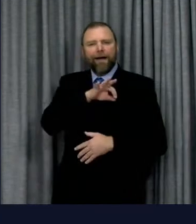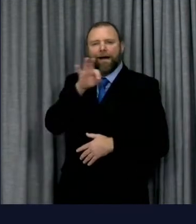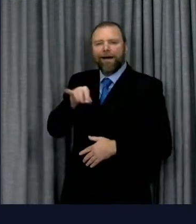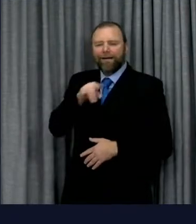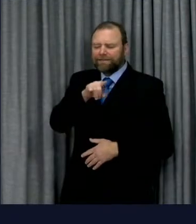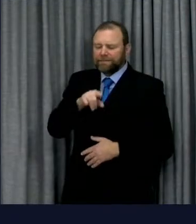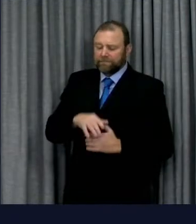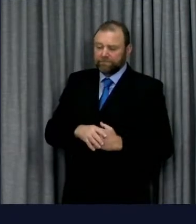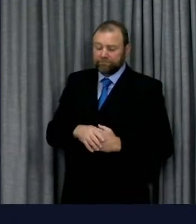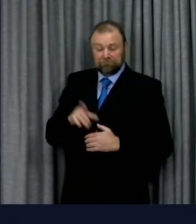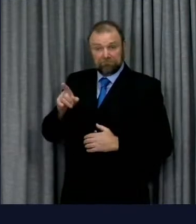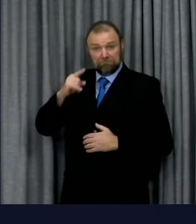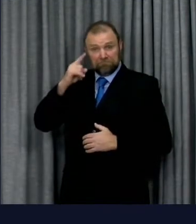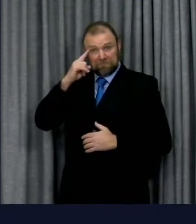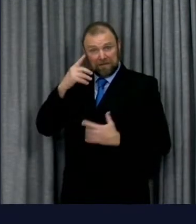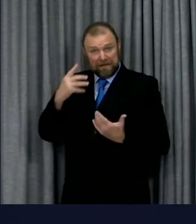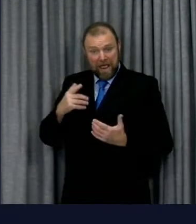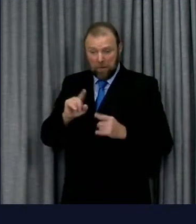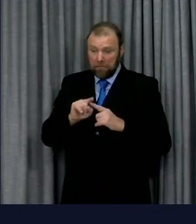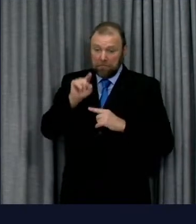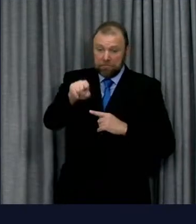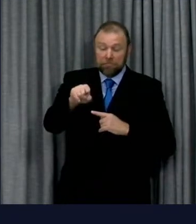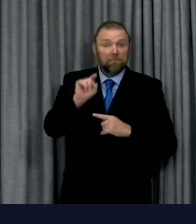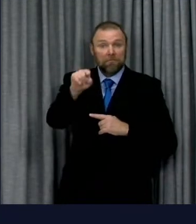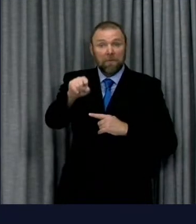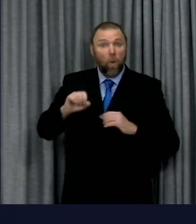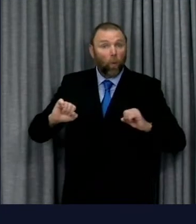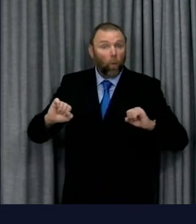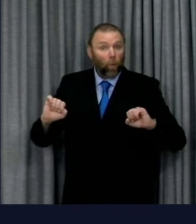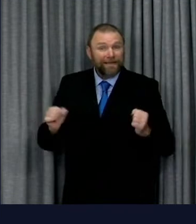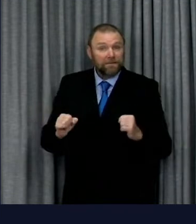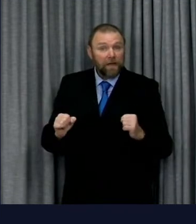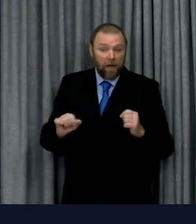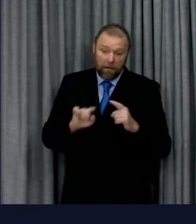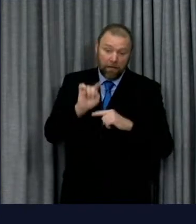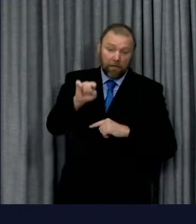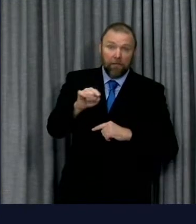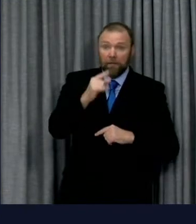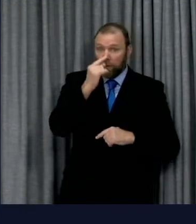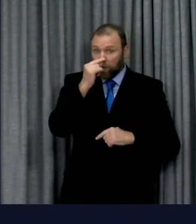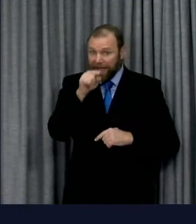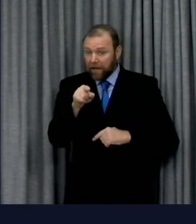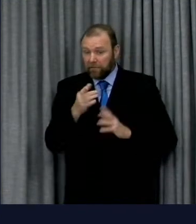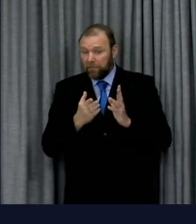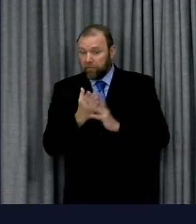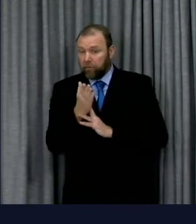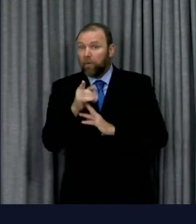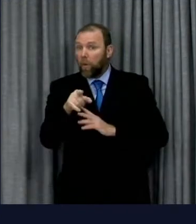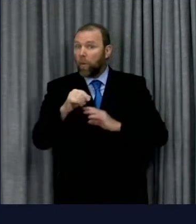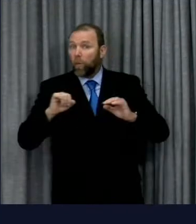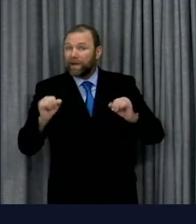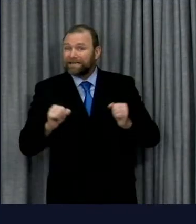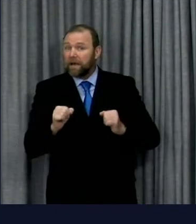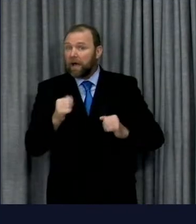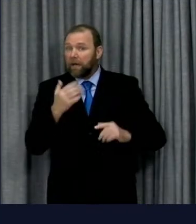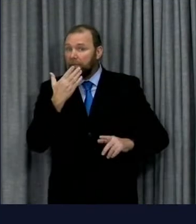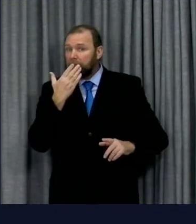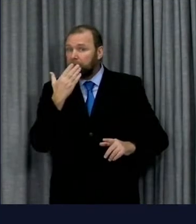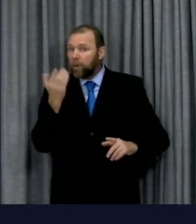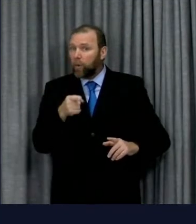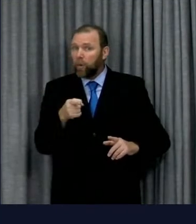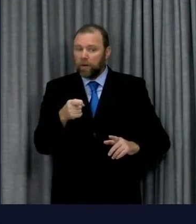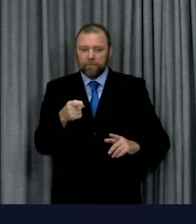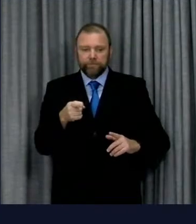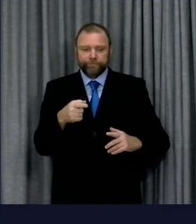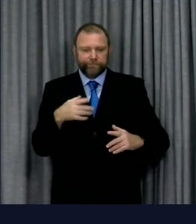in a position by next winter where we would be able to get through that period